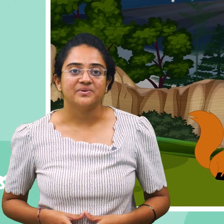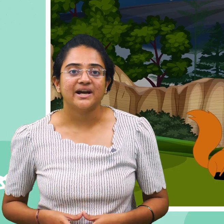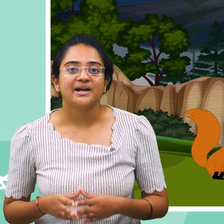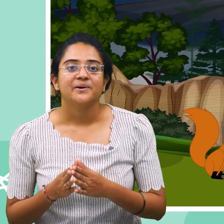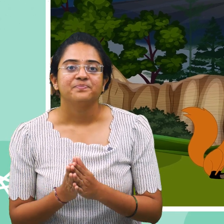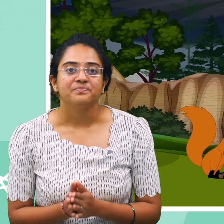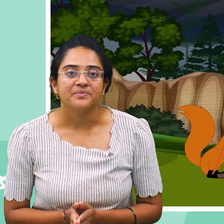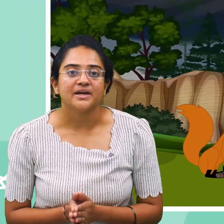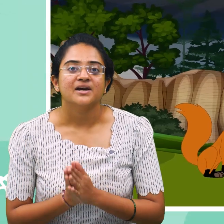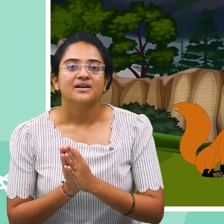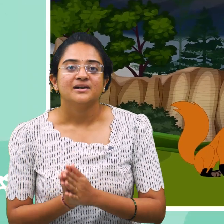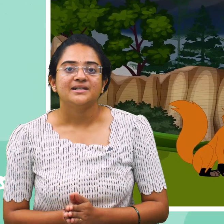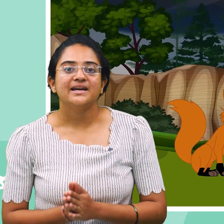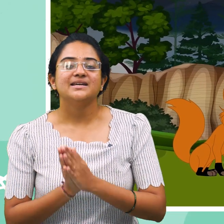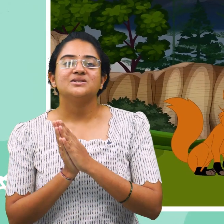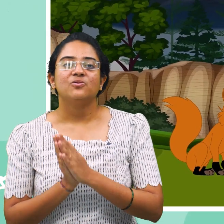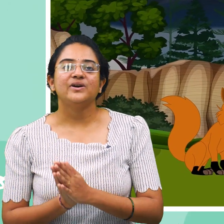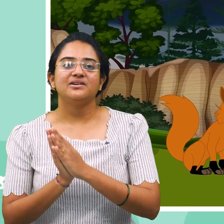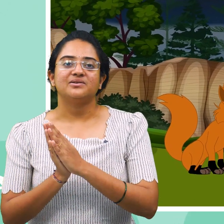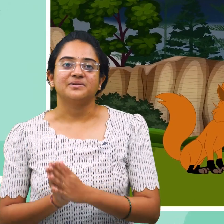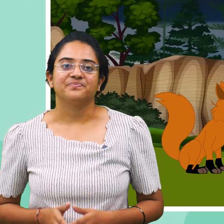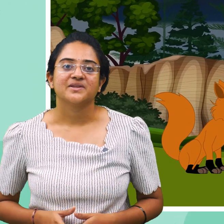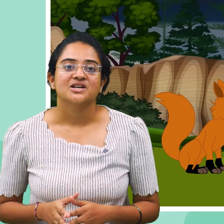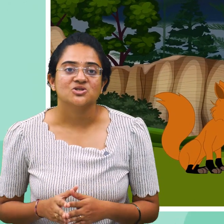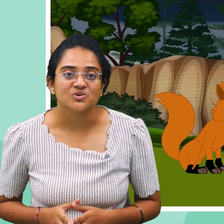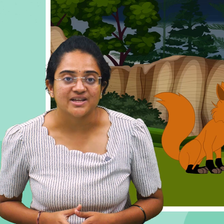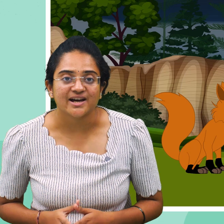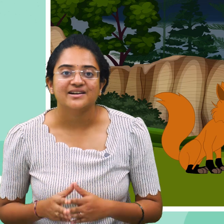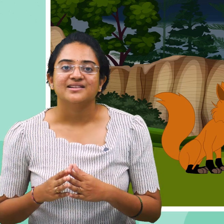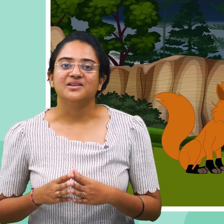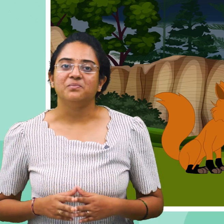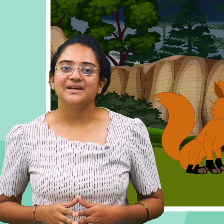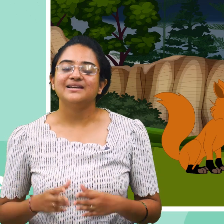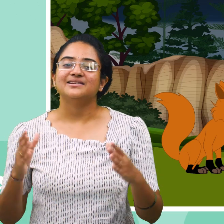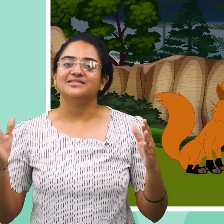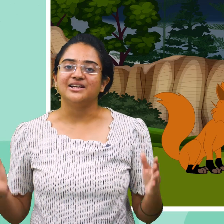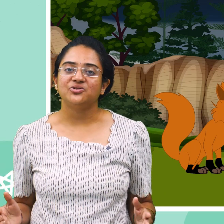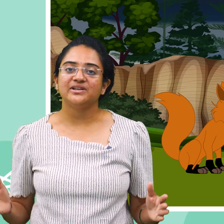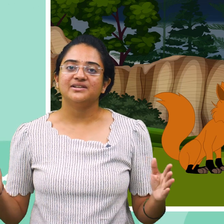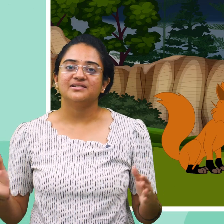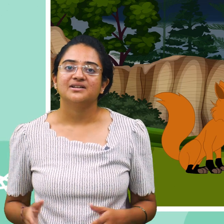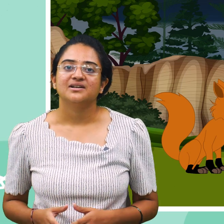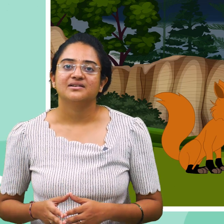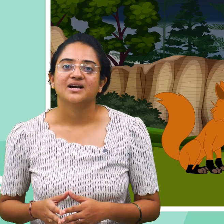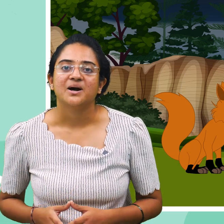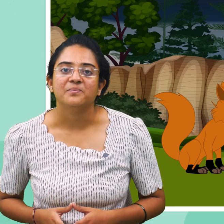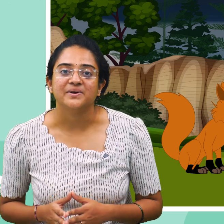their bread may taste bitter, so that the milk they